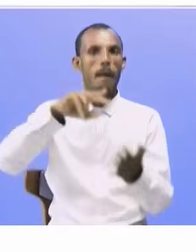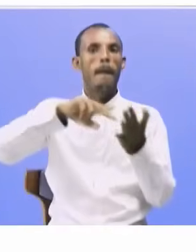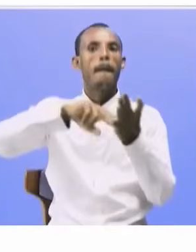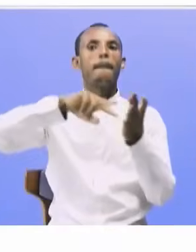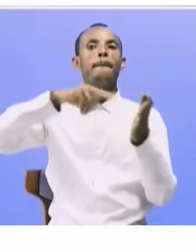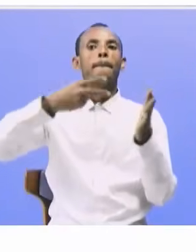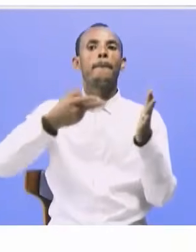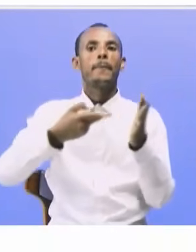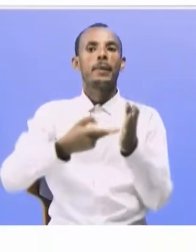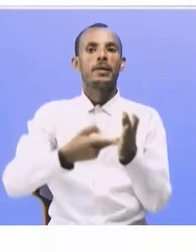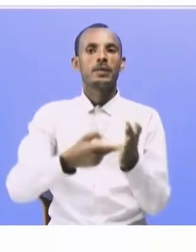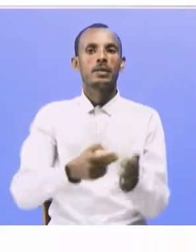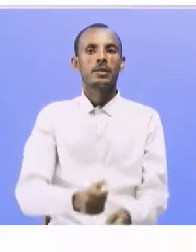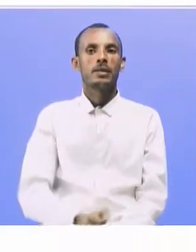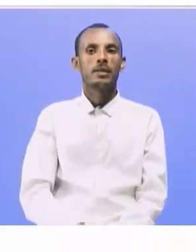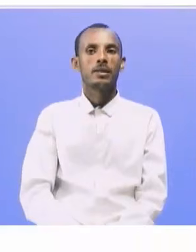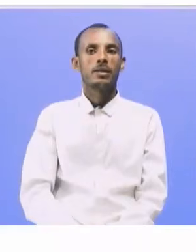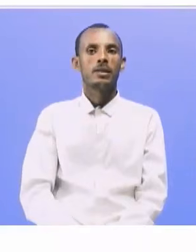means